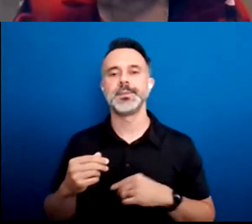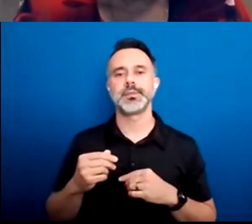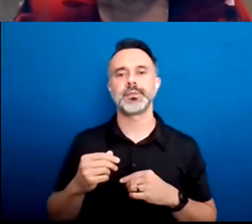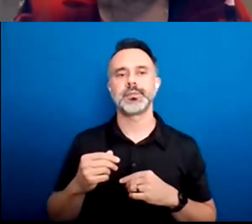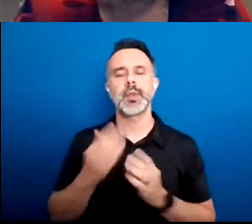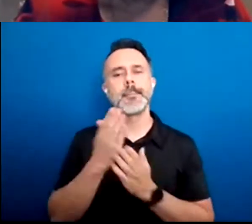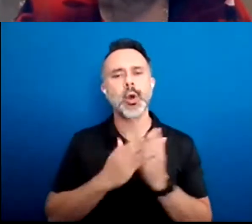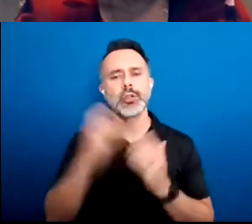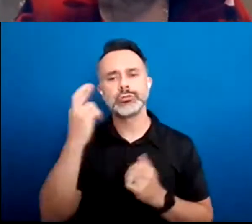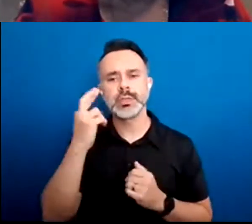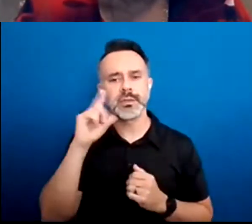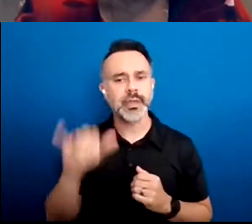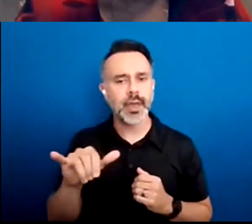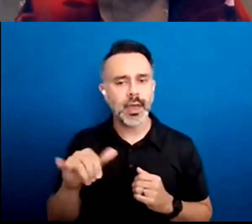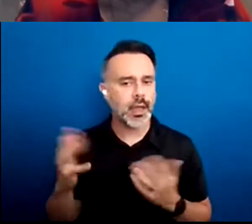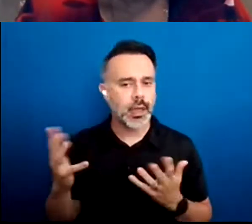to